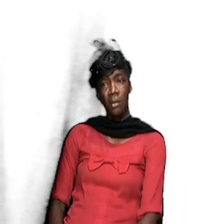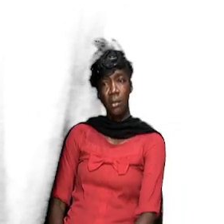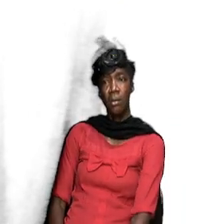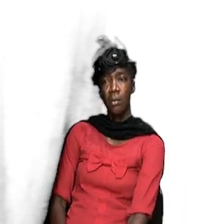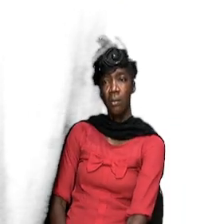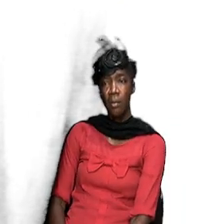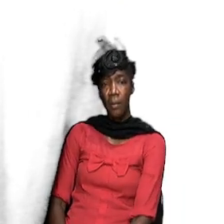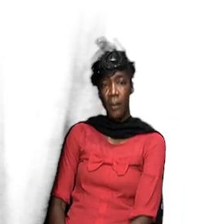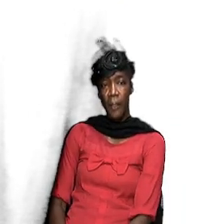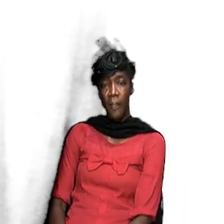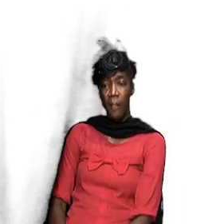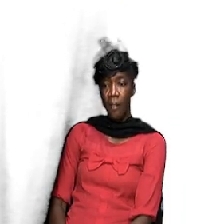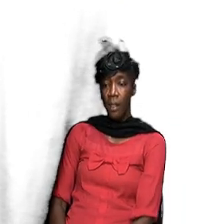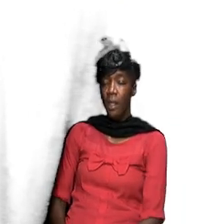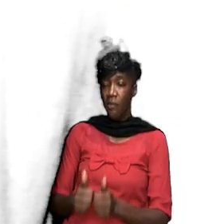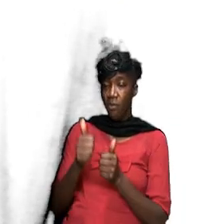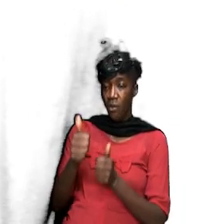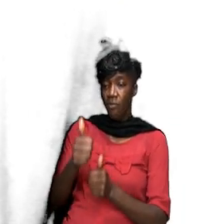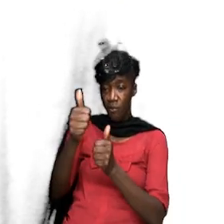If you follow folks,